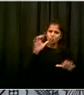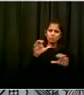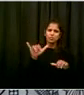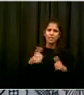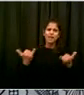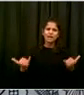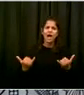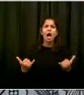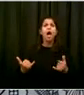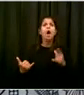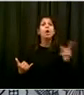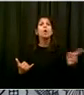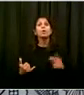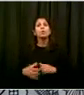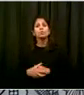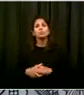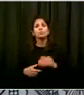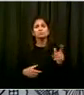Again,